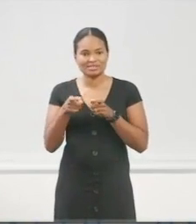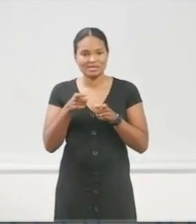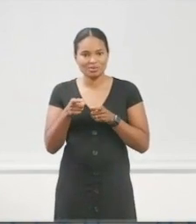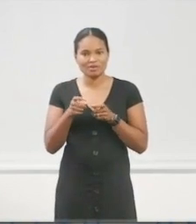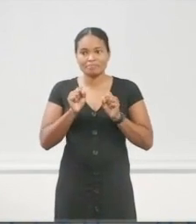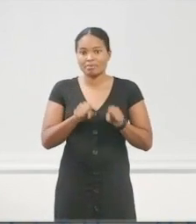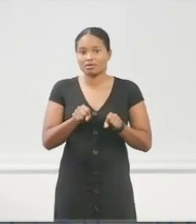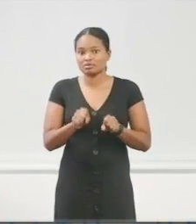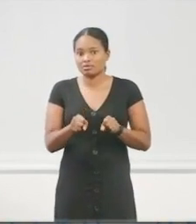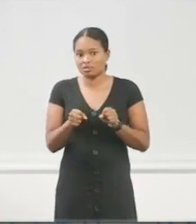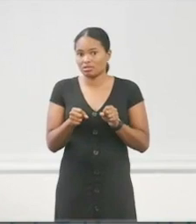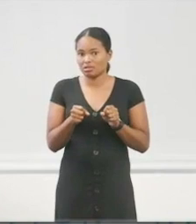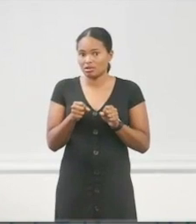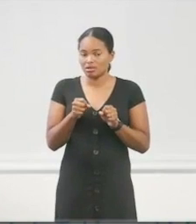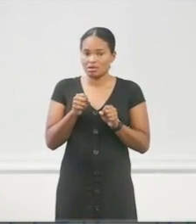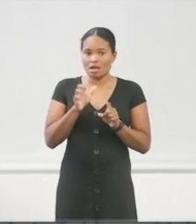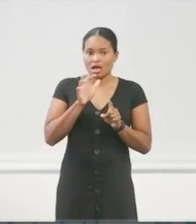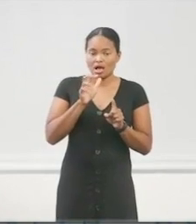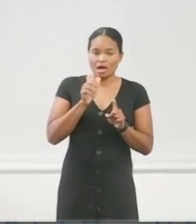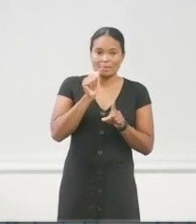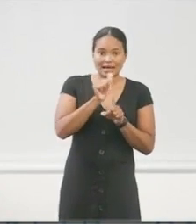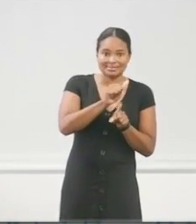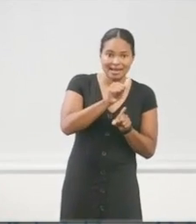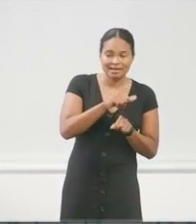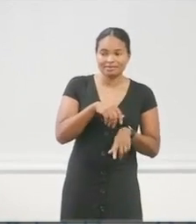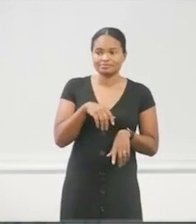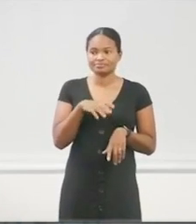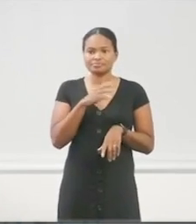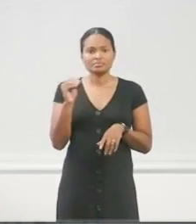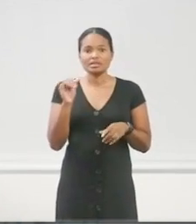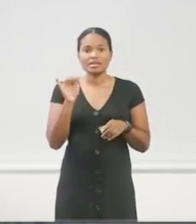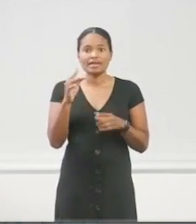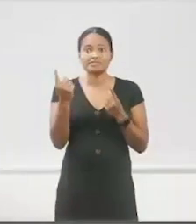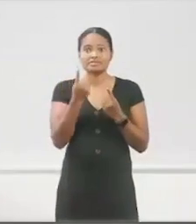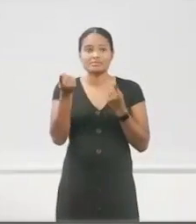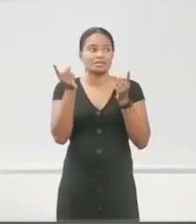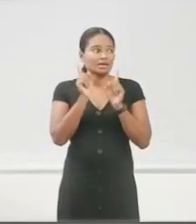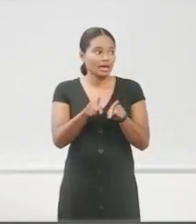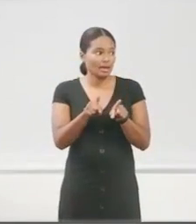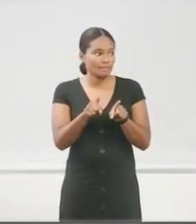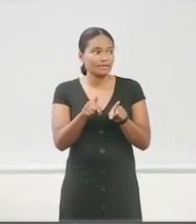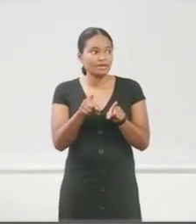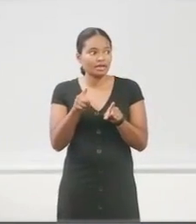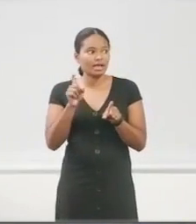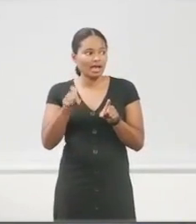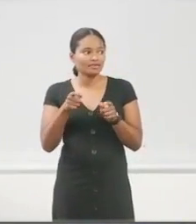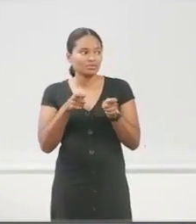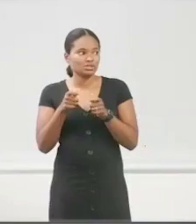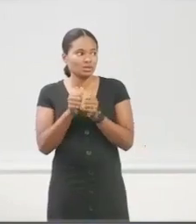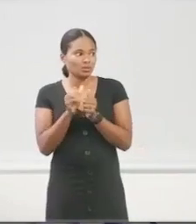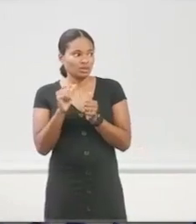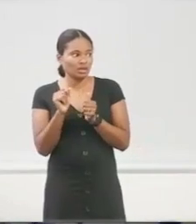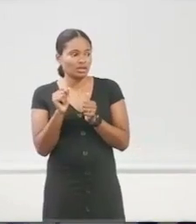the possibility of something going wrong, and the aftermath of when something does go wrong. So I'm going to bring up Tad Gary, who is the CEO of